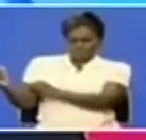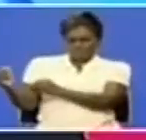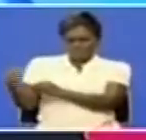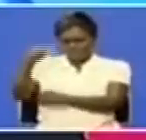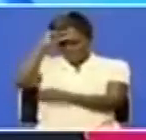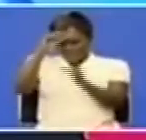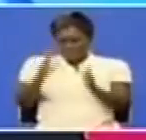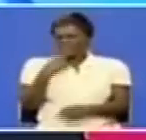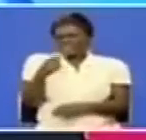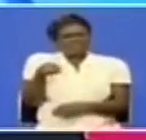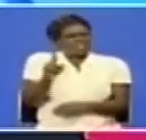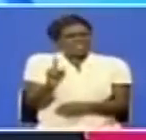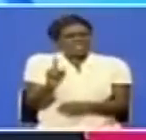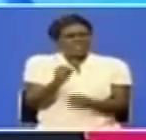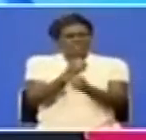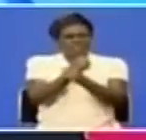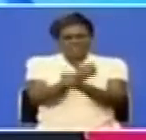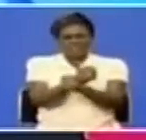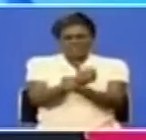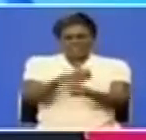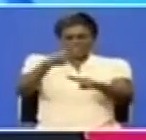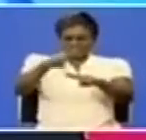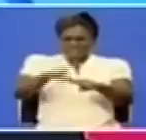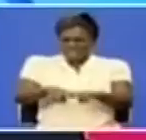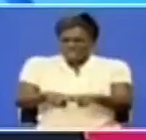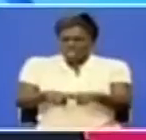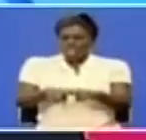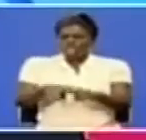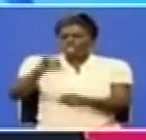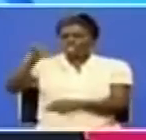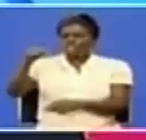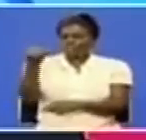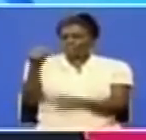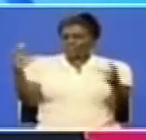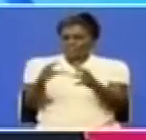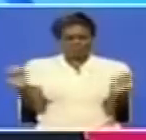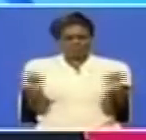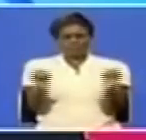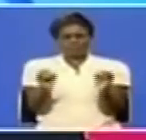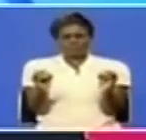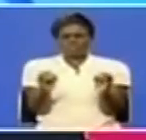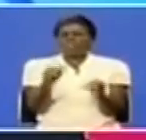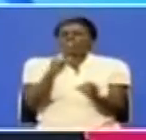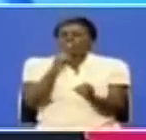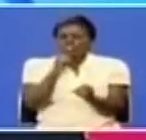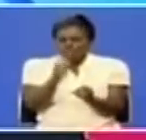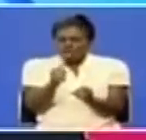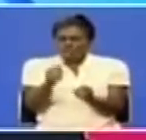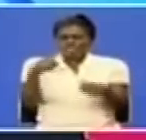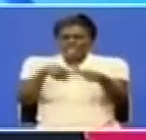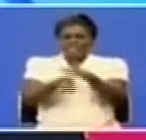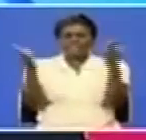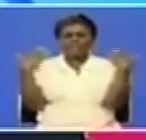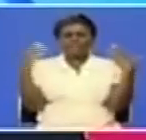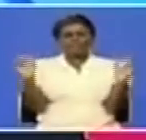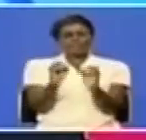Munya told Ruto that he will not defend his seat on the yet-to-be-formed Jubilee Party and that the party will not make any headway in